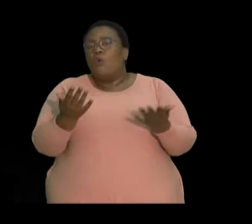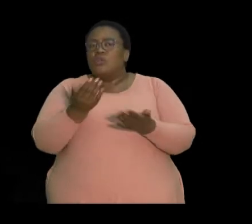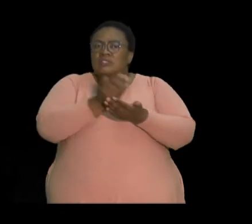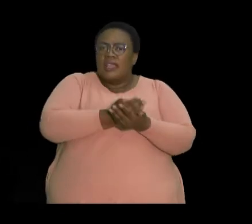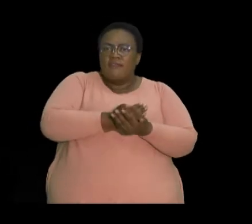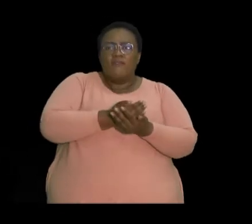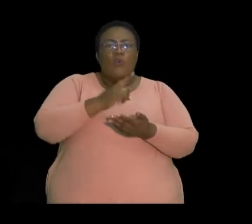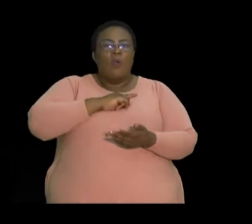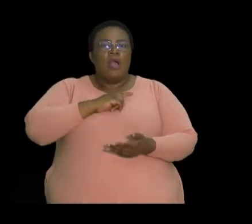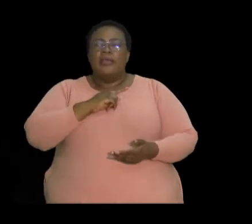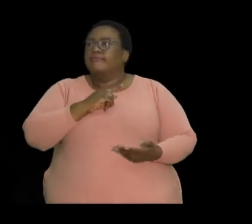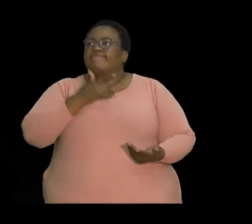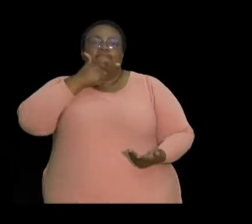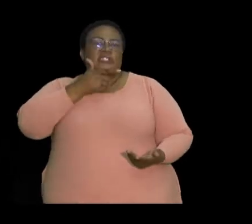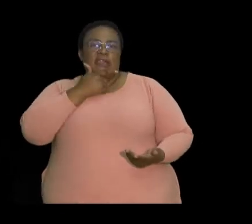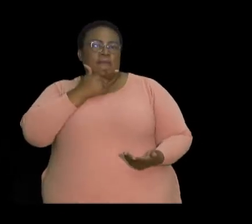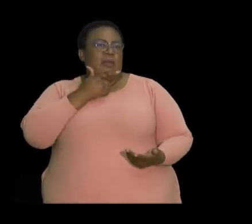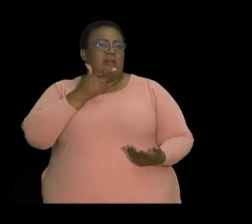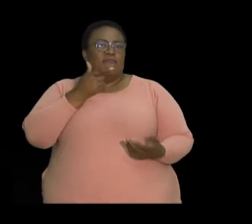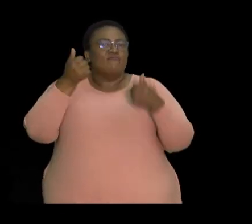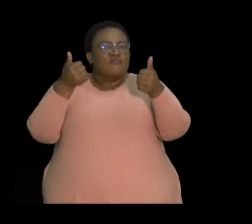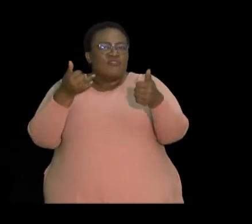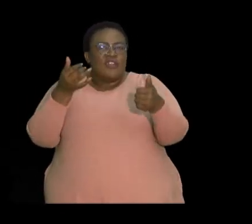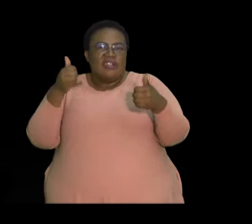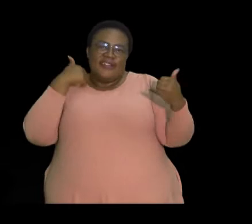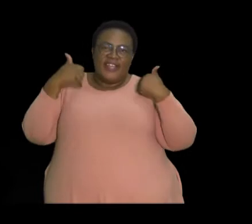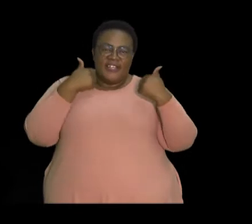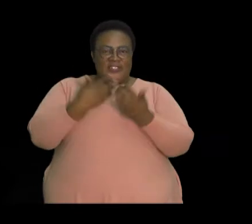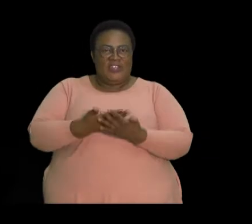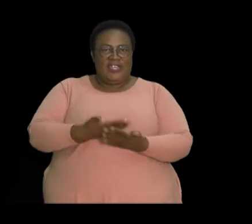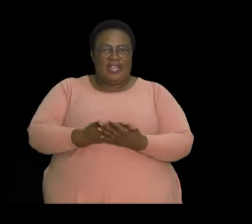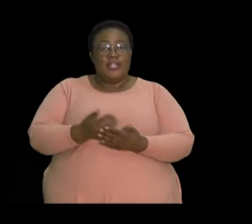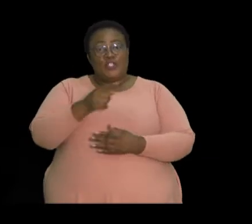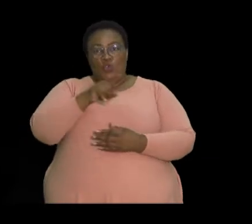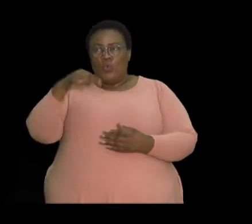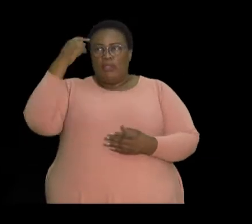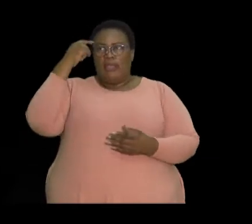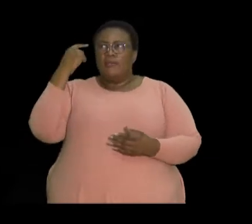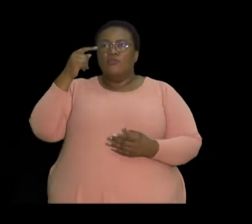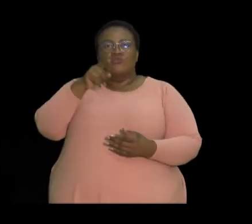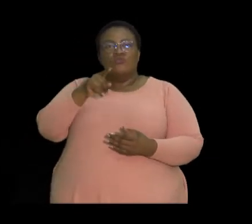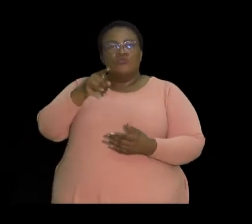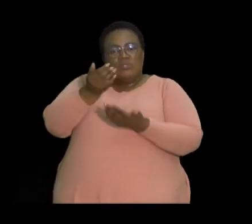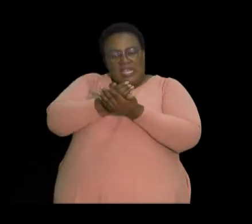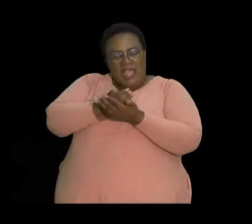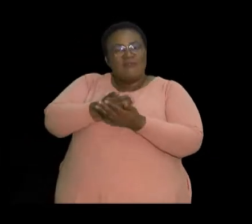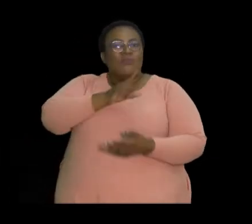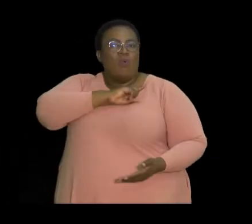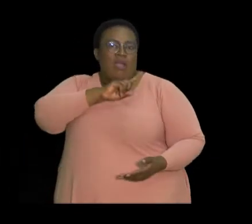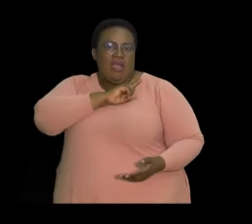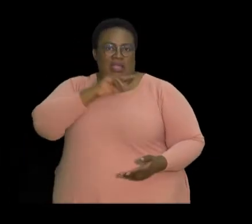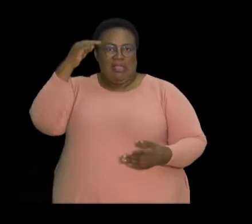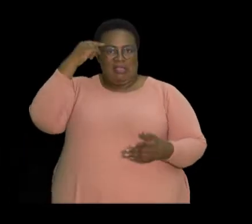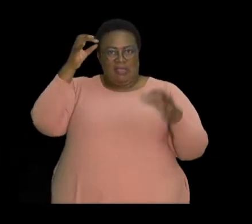good December and buy myself gifts and all of that. So those are things that you need to be thinking about whenever you are